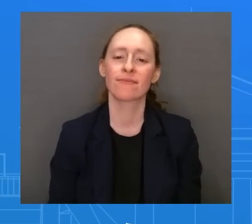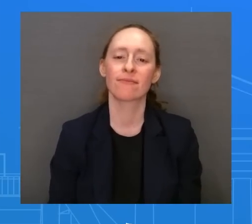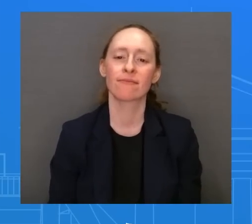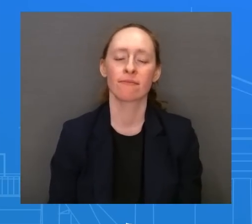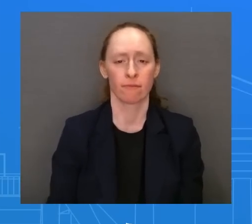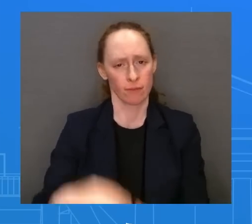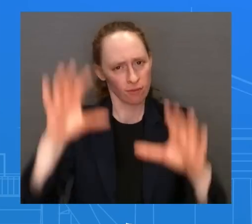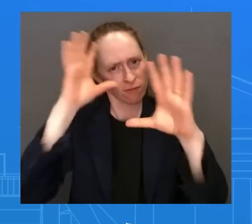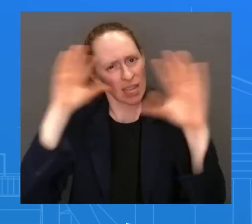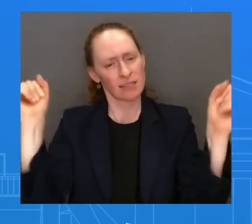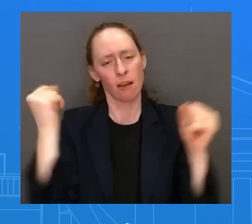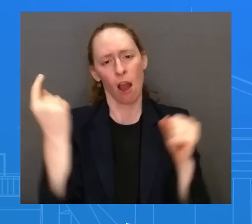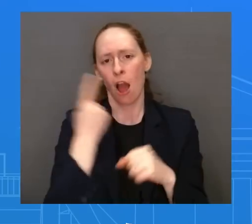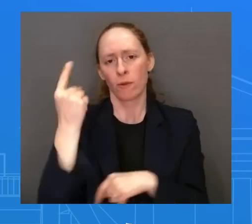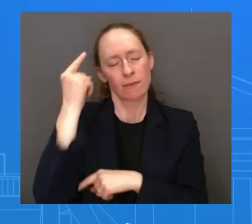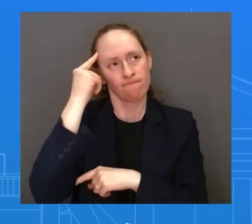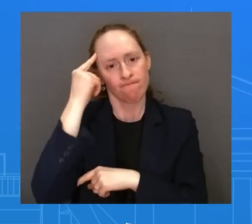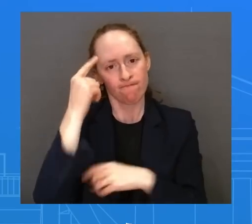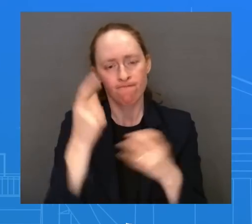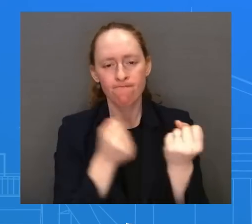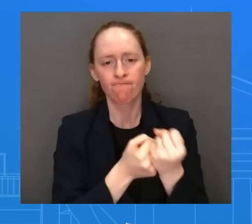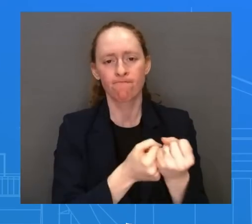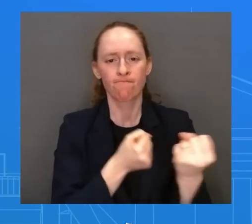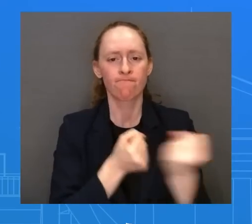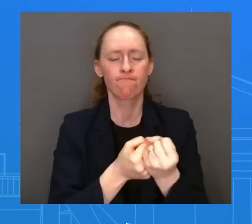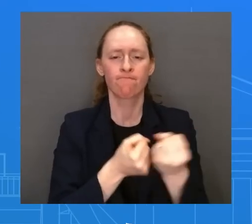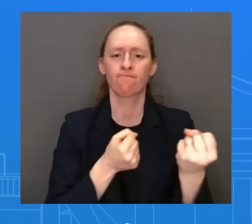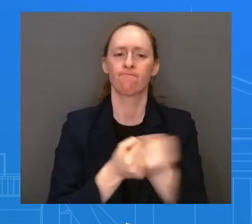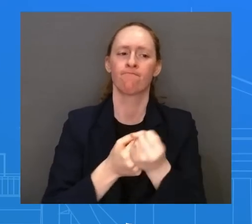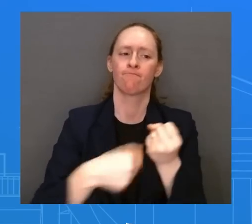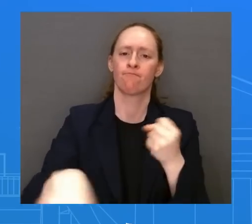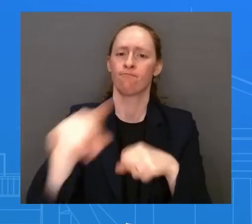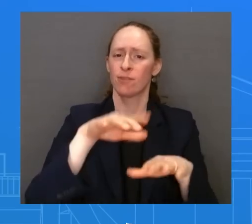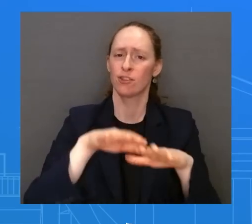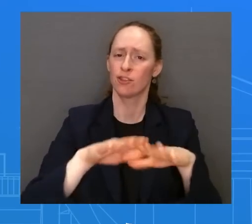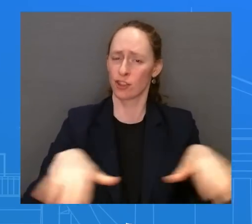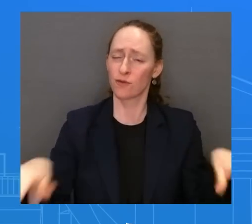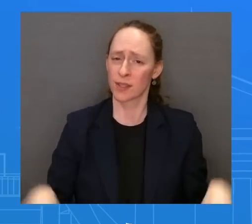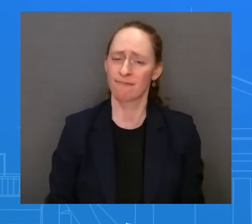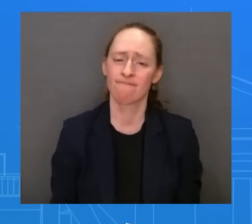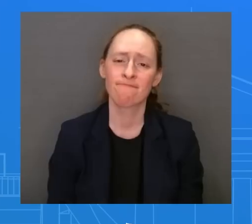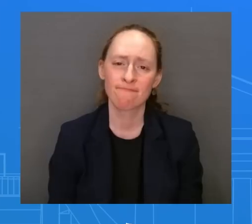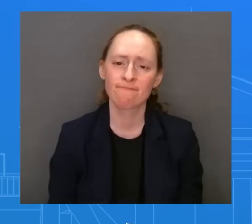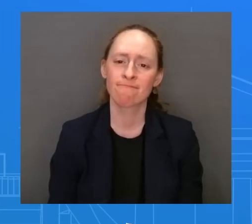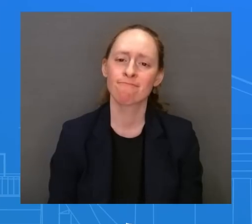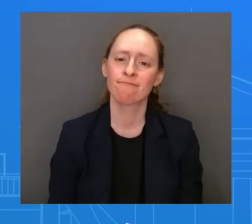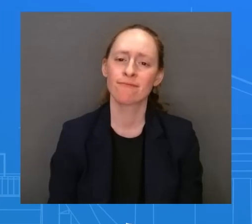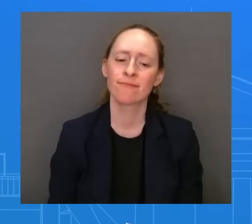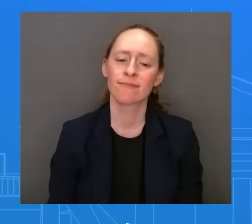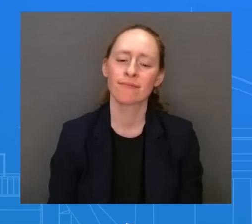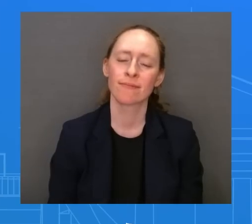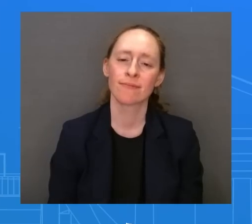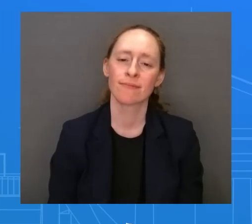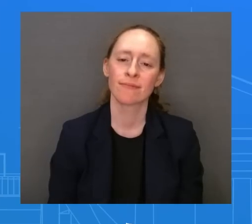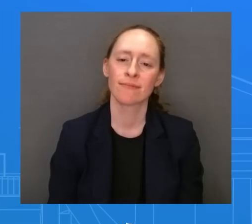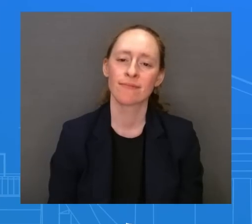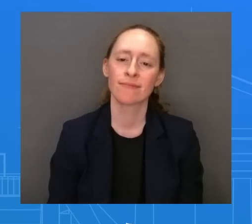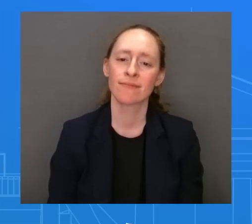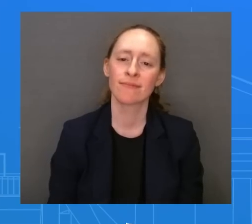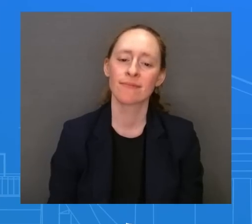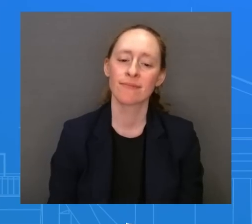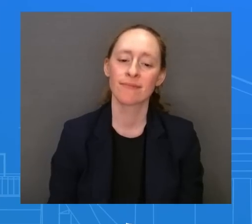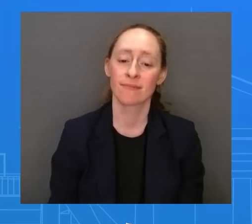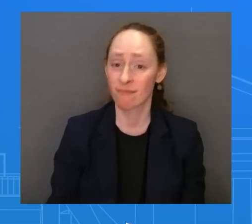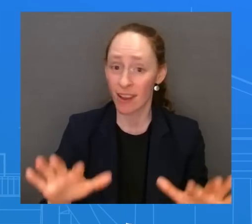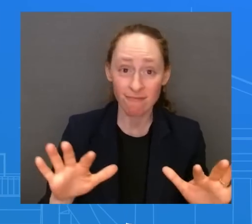before we move on uh to uh to the briefing on Sunday oh sorry okay so the Intown pool has to gather